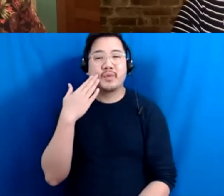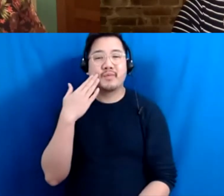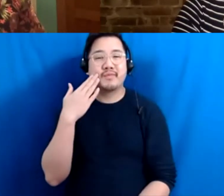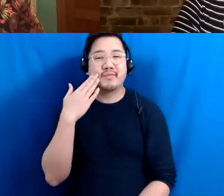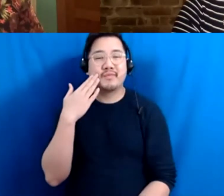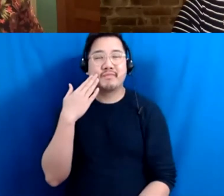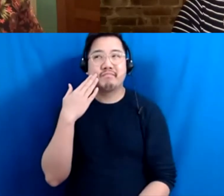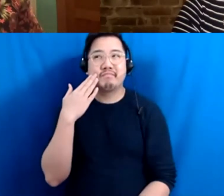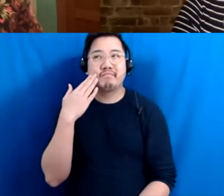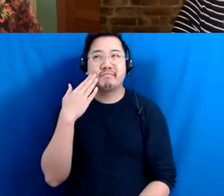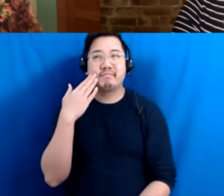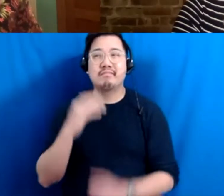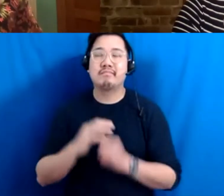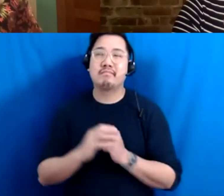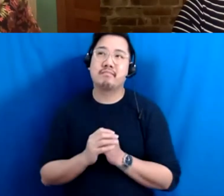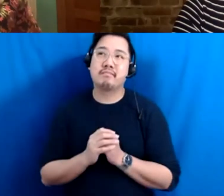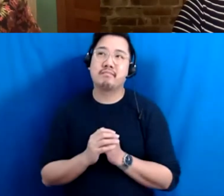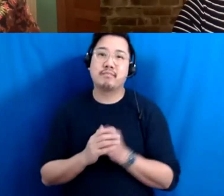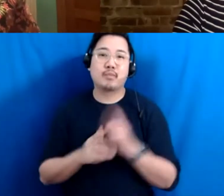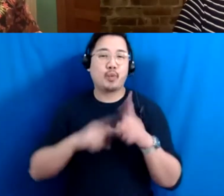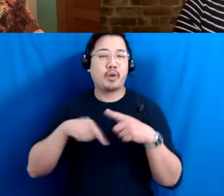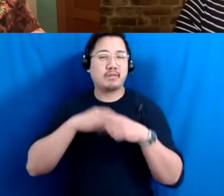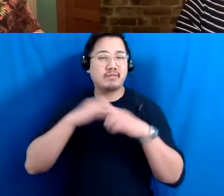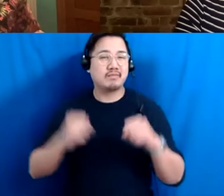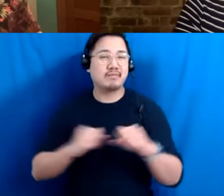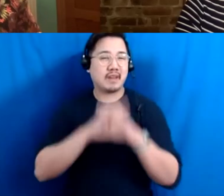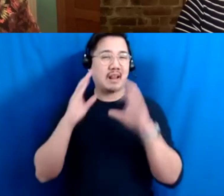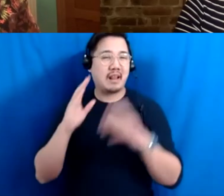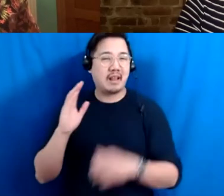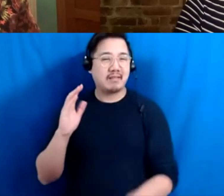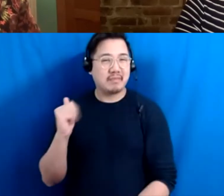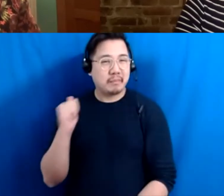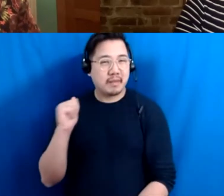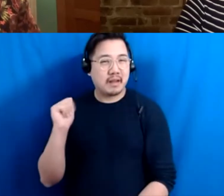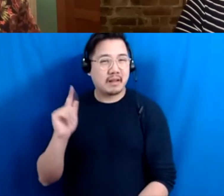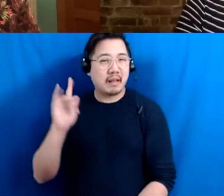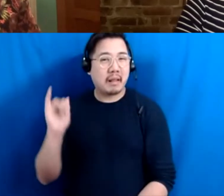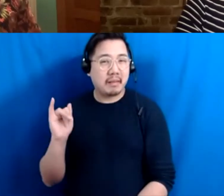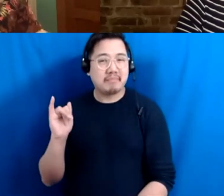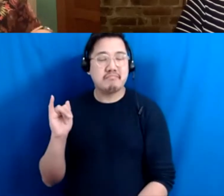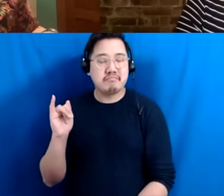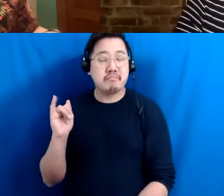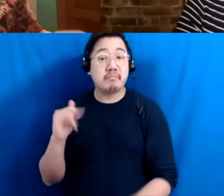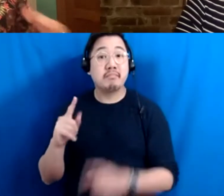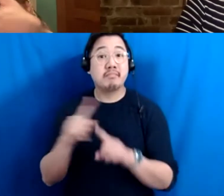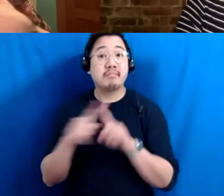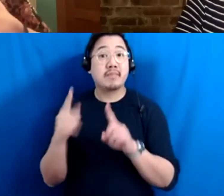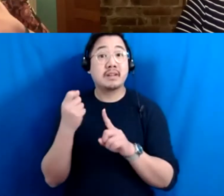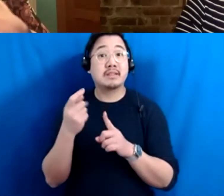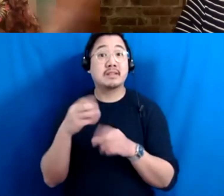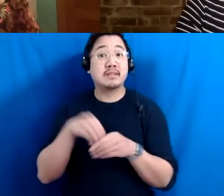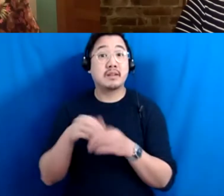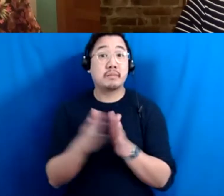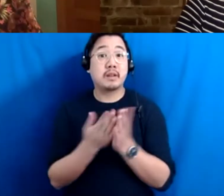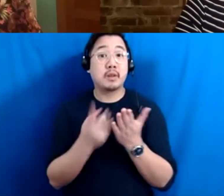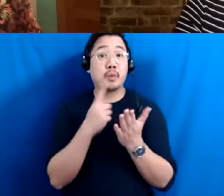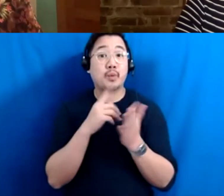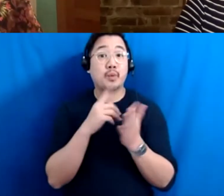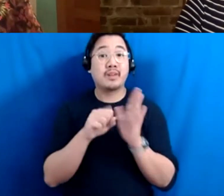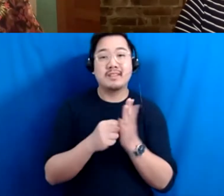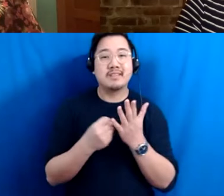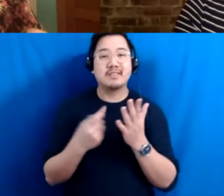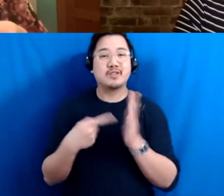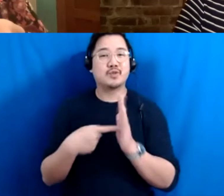when I think about these back alleys. But in my book, they became symbolic of the difference between the inside and the